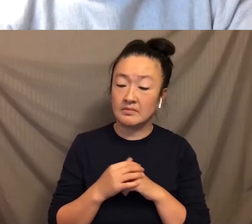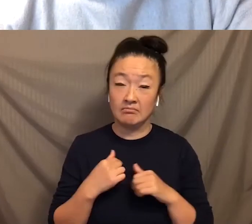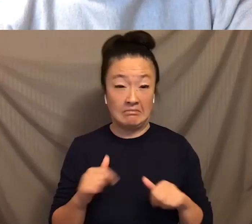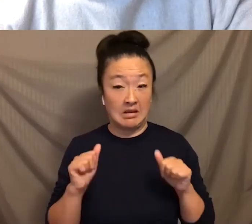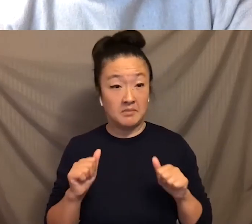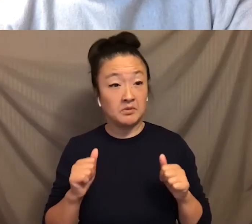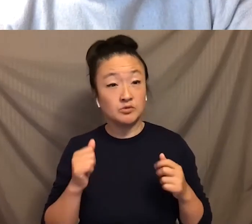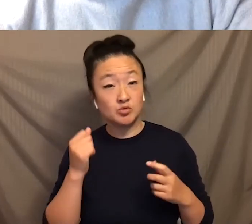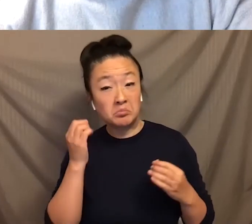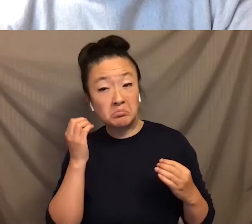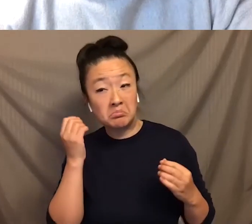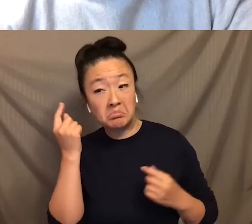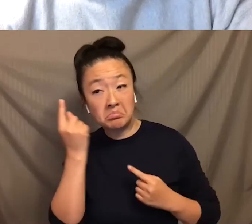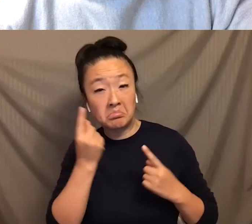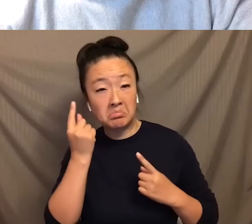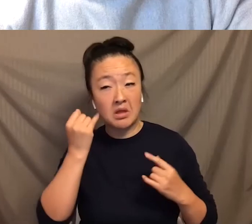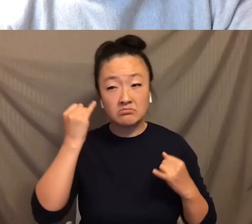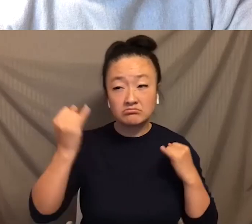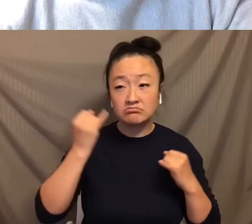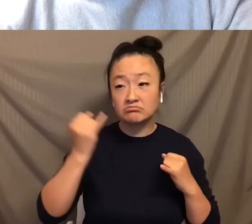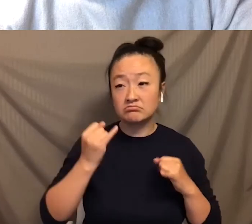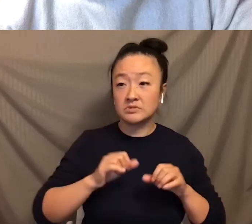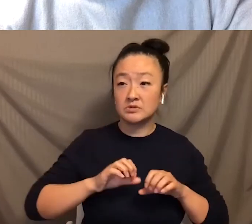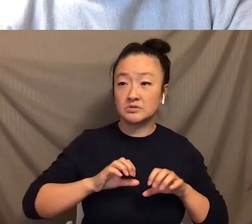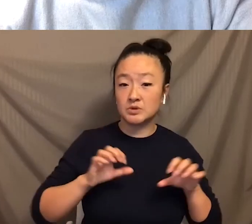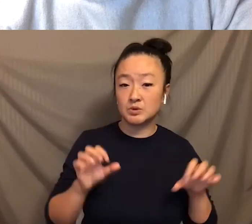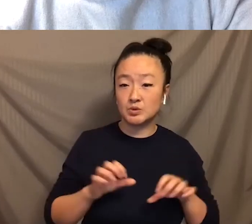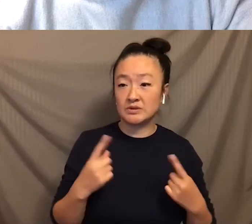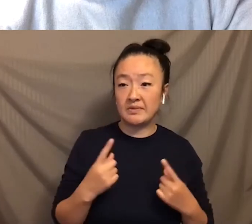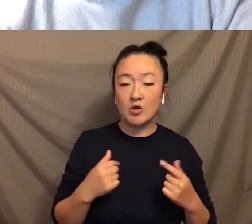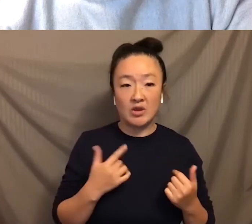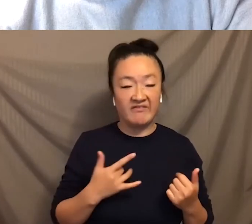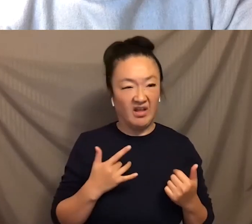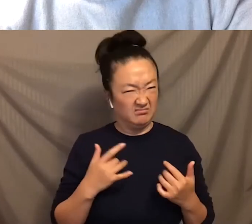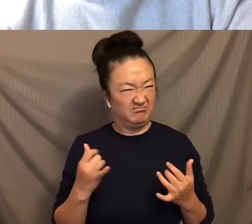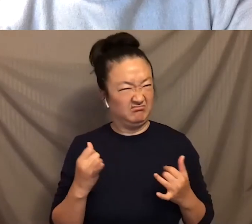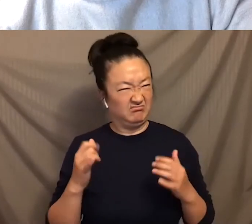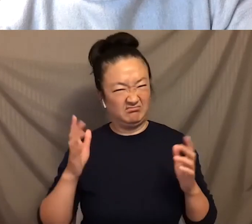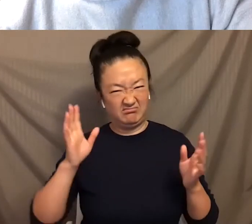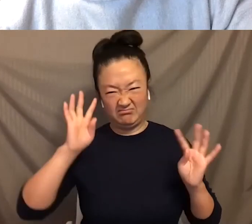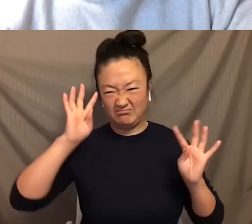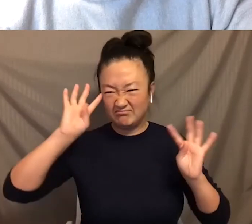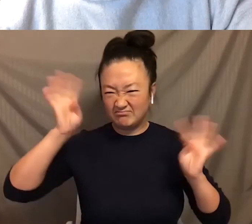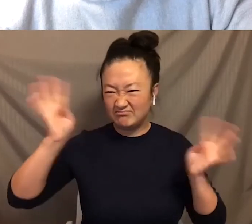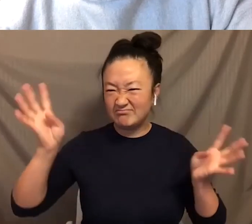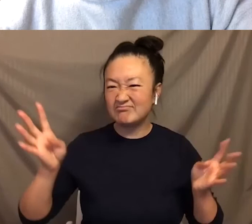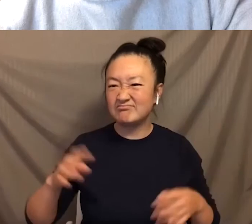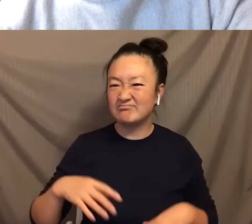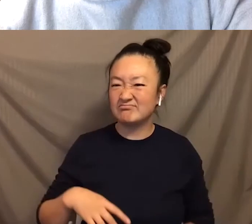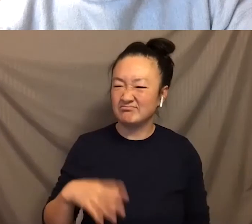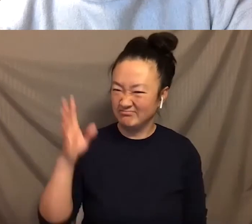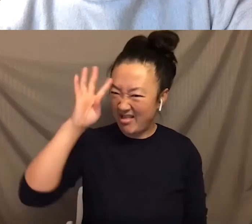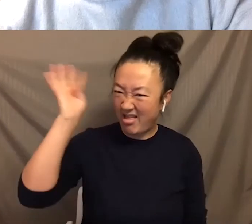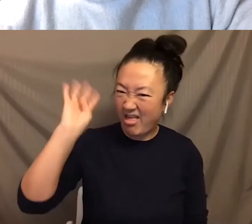doing something as it felt extravagant, I have to tell you, to get an MFA. I